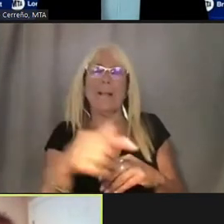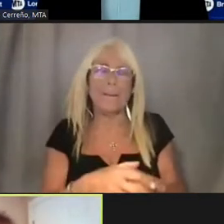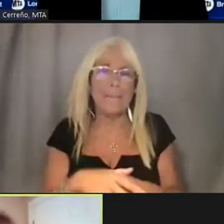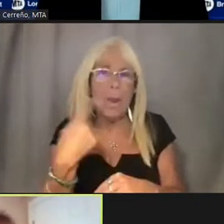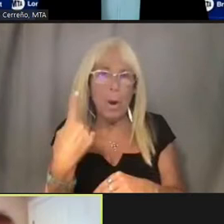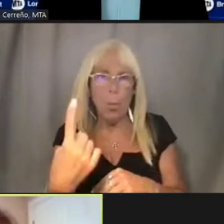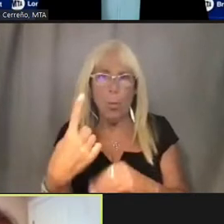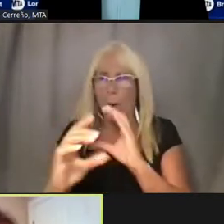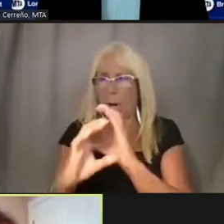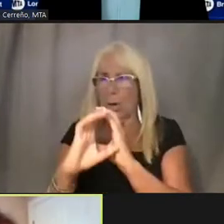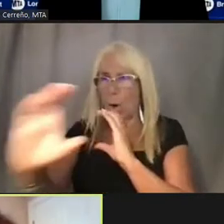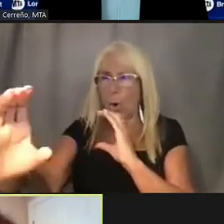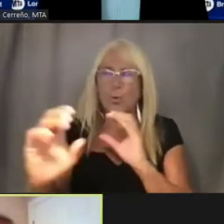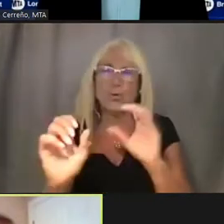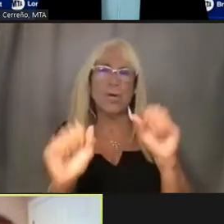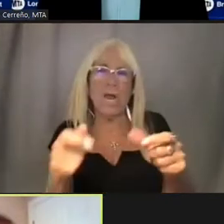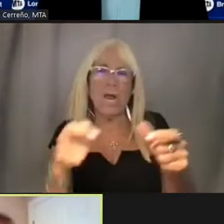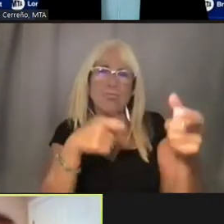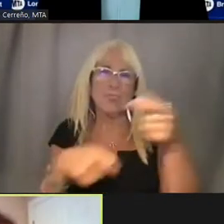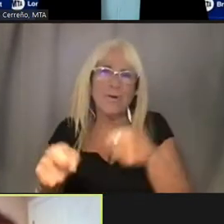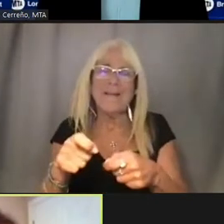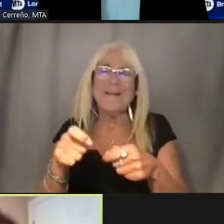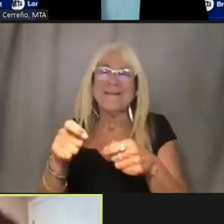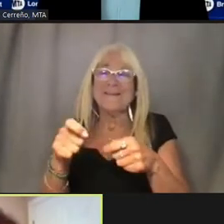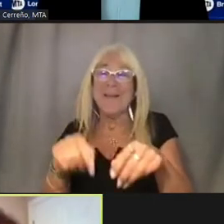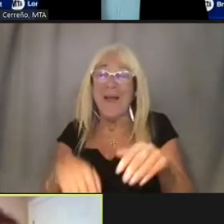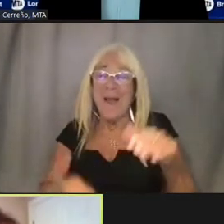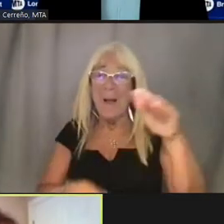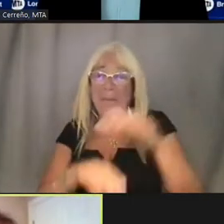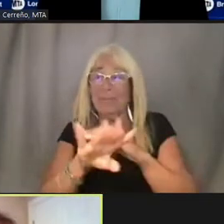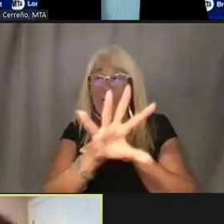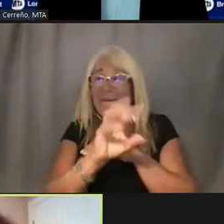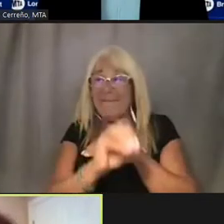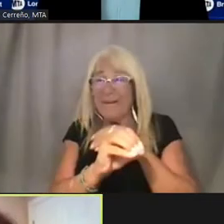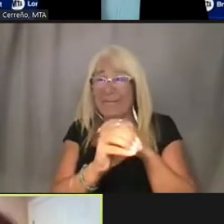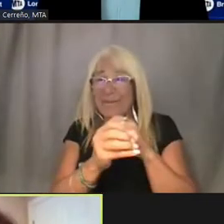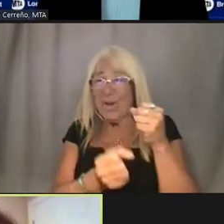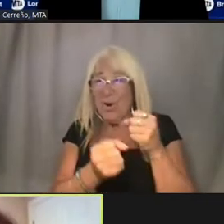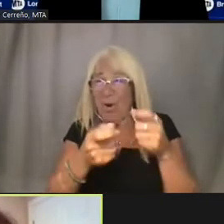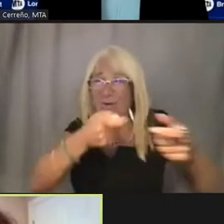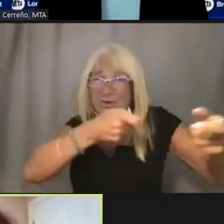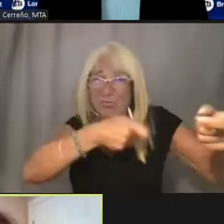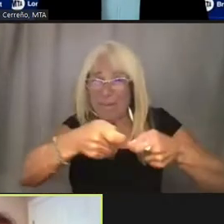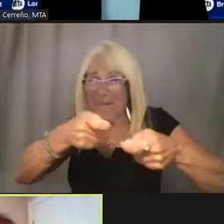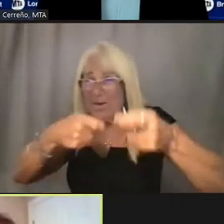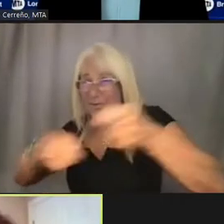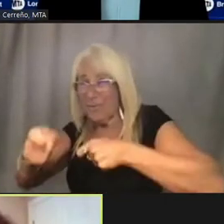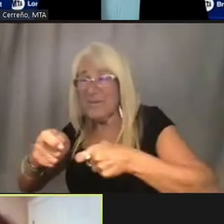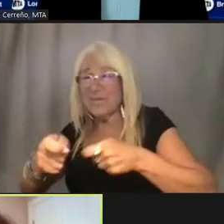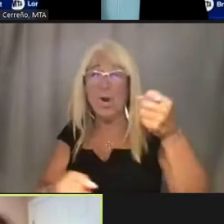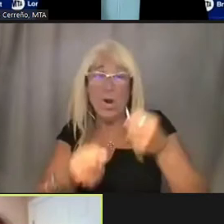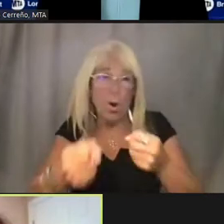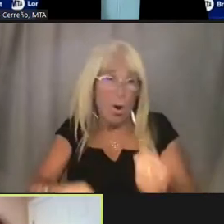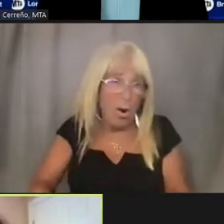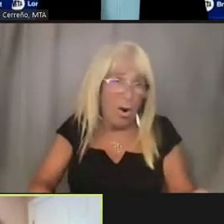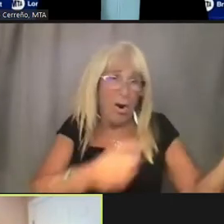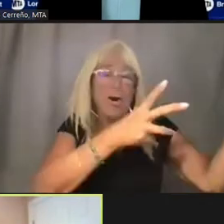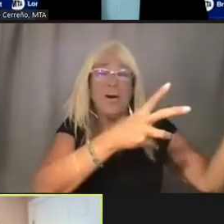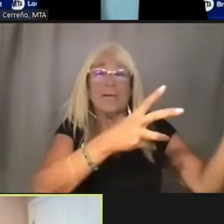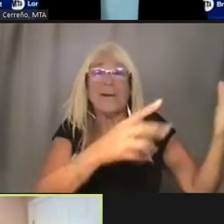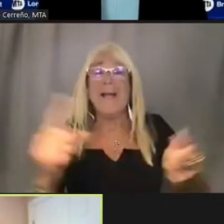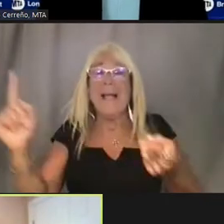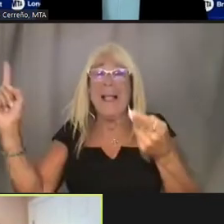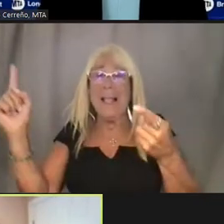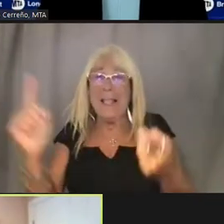coach has the potential to replace up to 50 cars so we are taking cars off the streets lessening the carbon